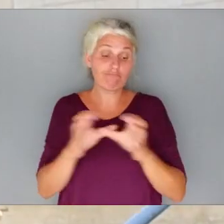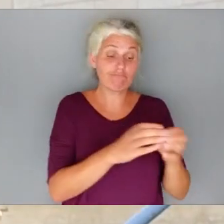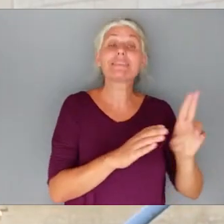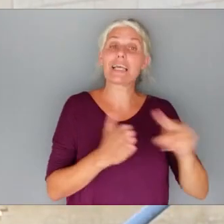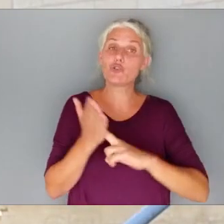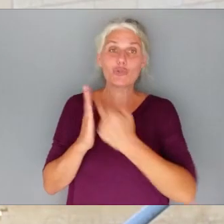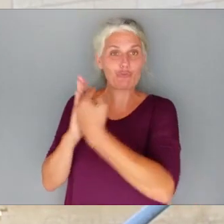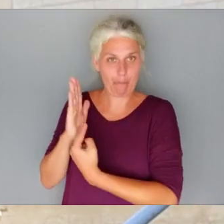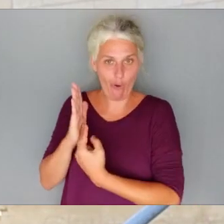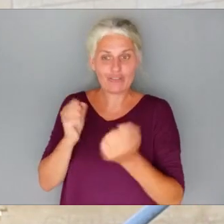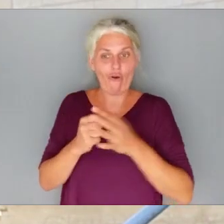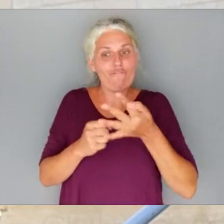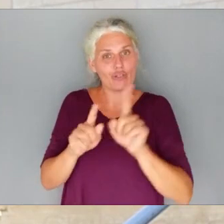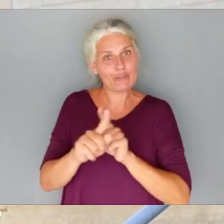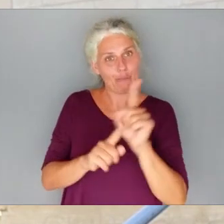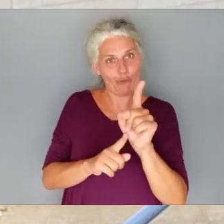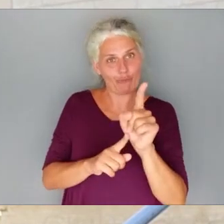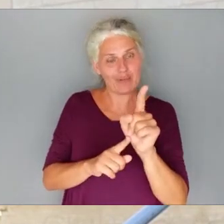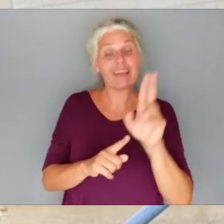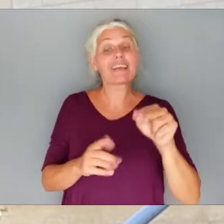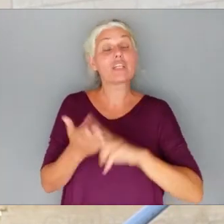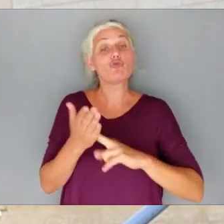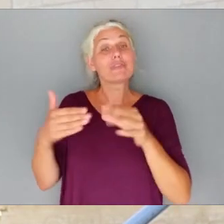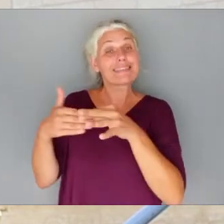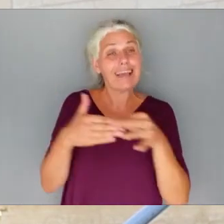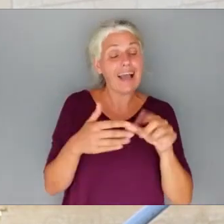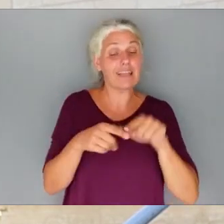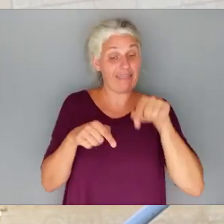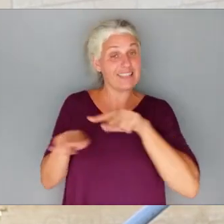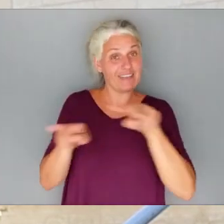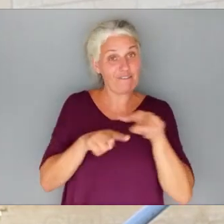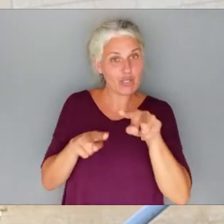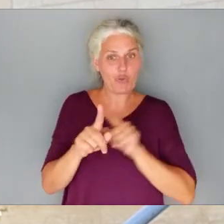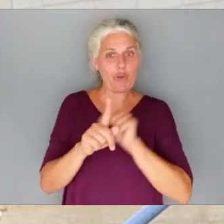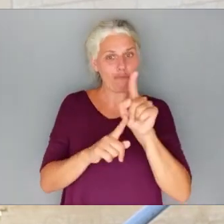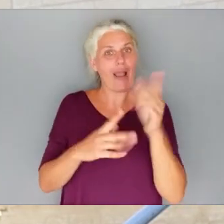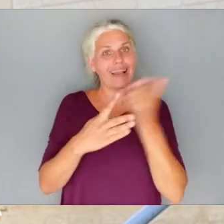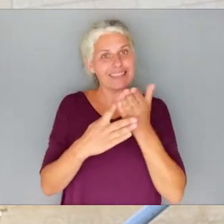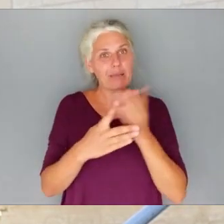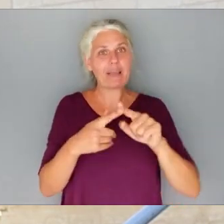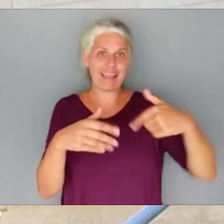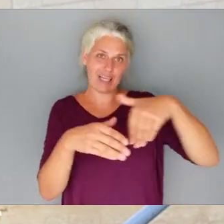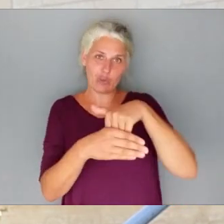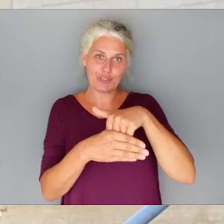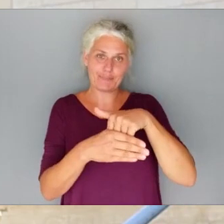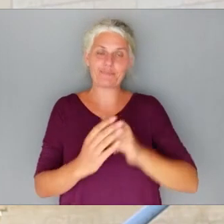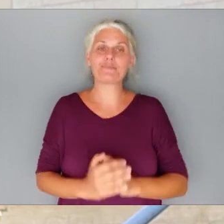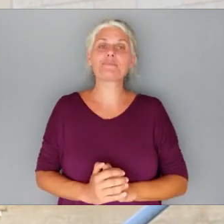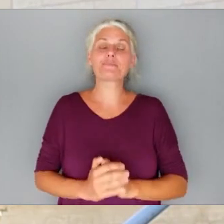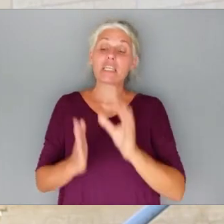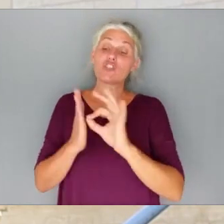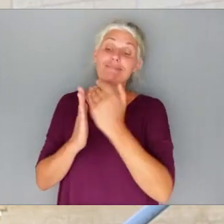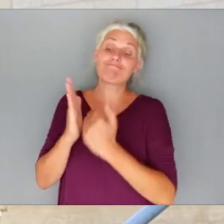checklist, clubs and societies will have a better idea of some of the action points they can take to becoming more inclusive to disabled students. It would also give us an idea